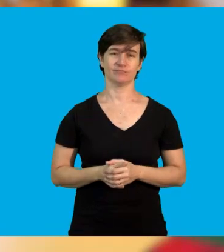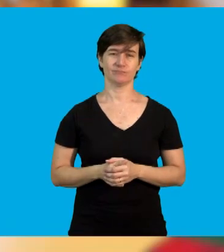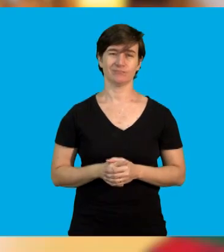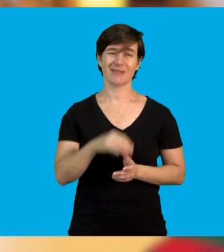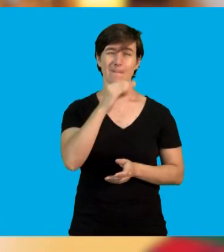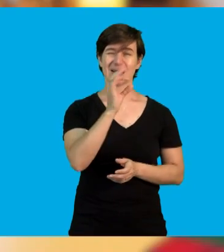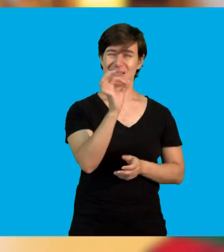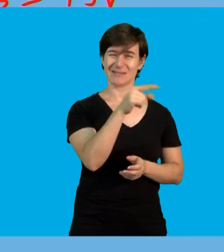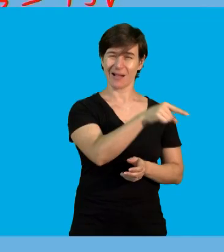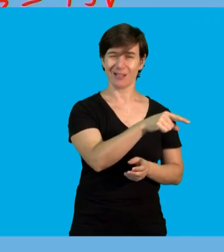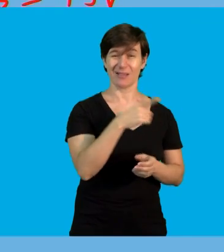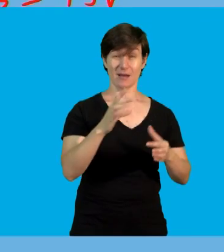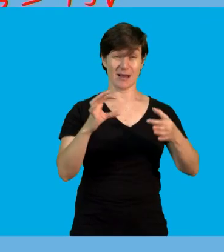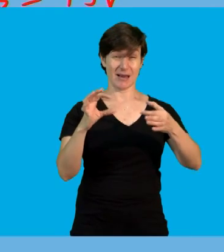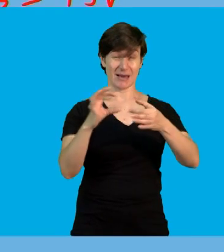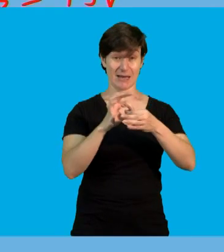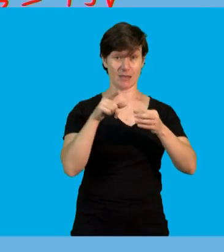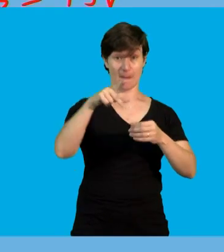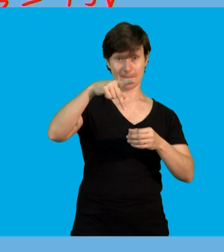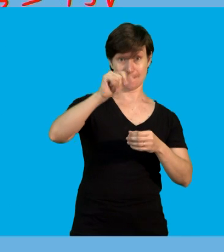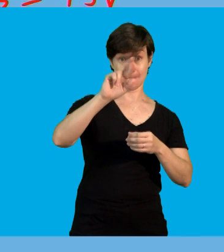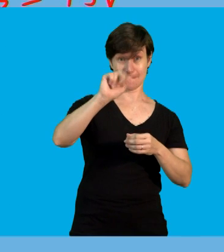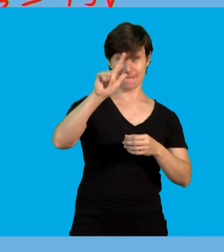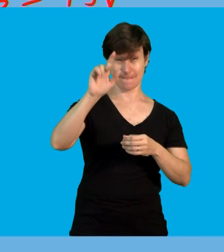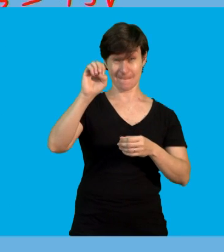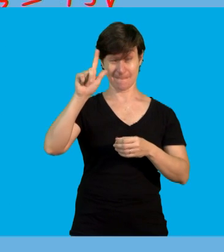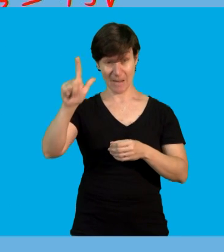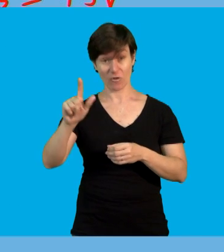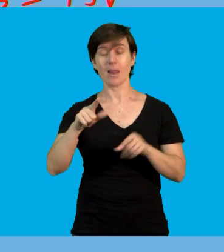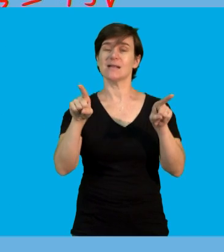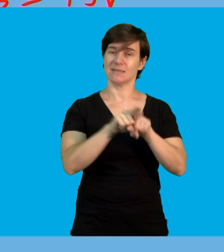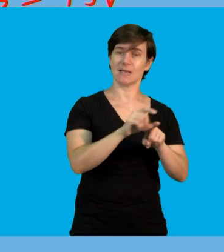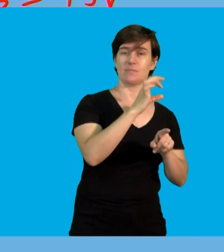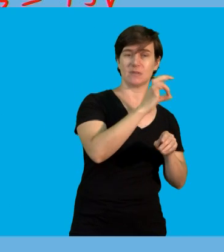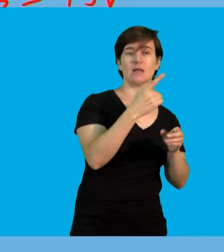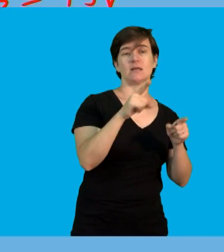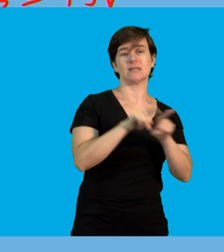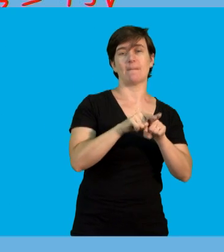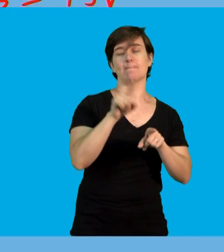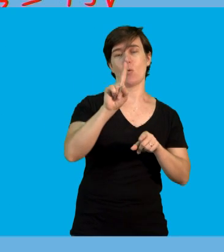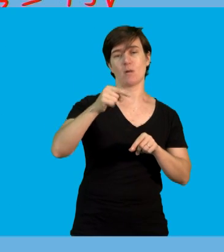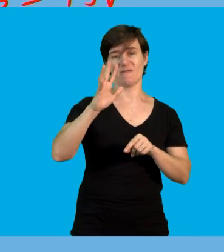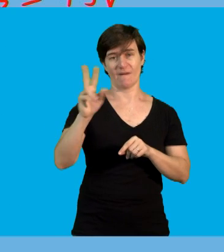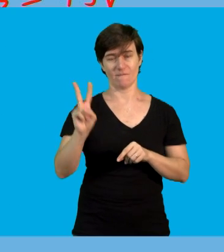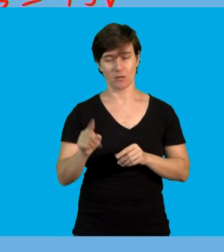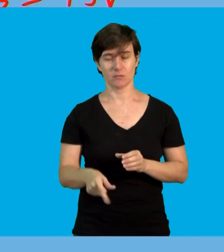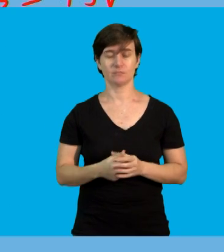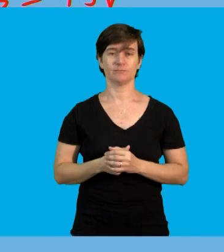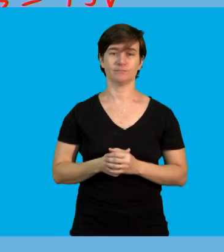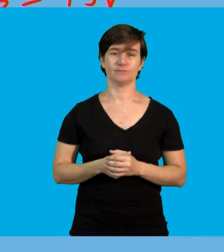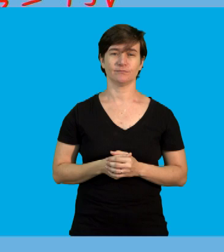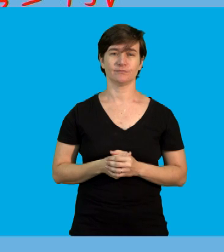that means the battery, the cells that are connected in parallel, they make up one cell that is equal to 1,5